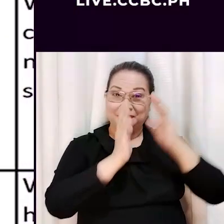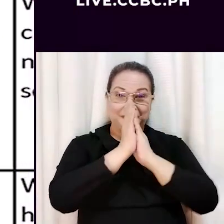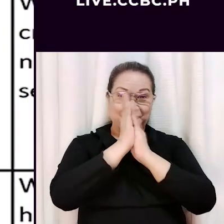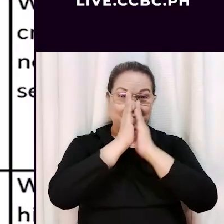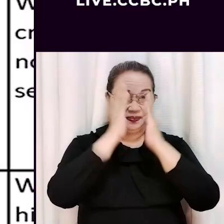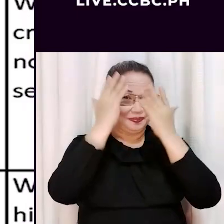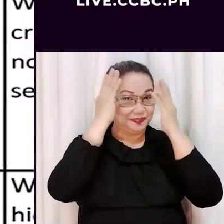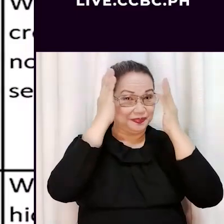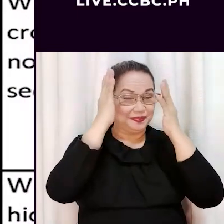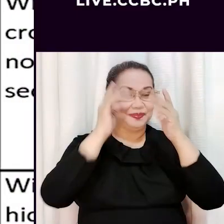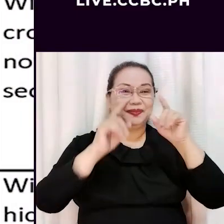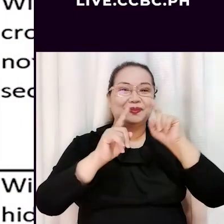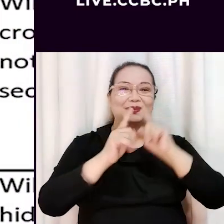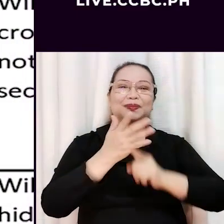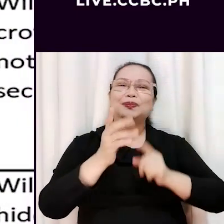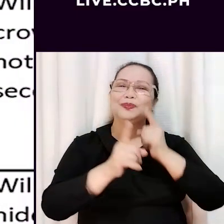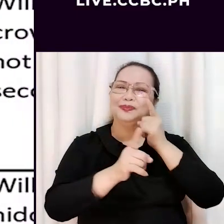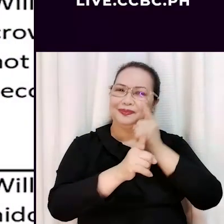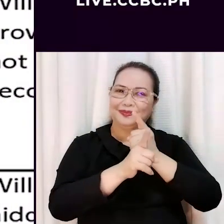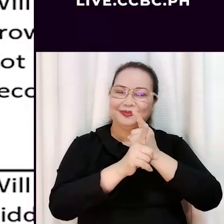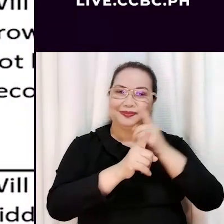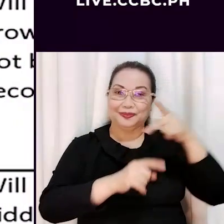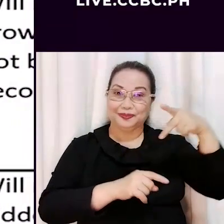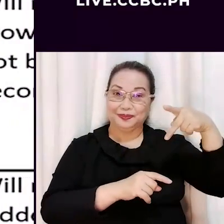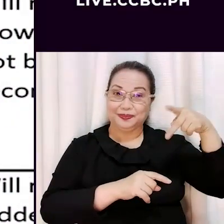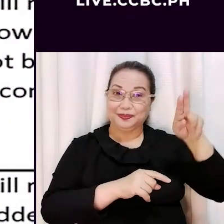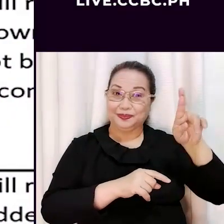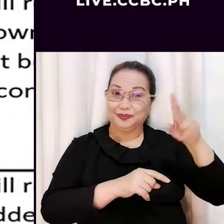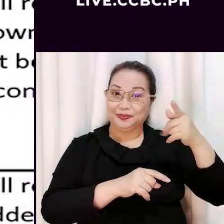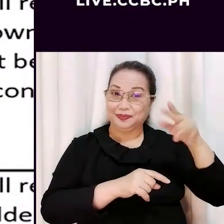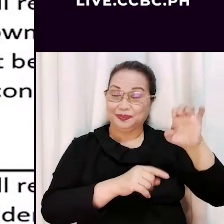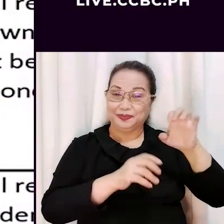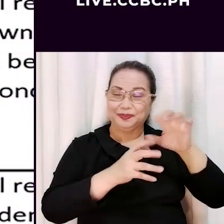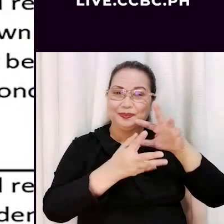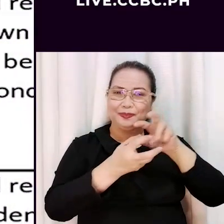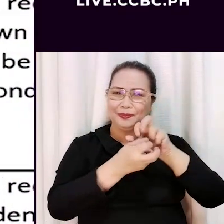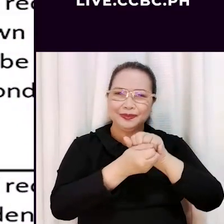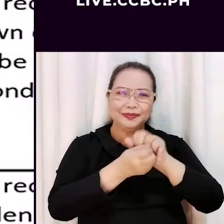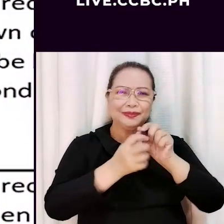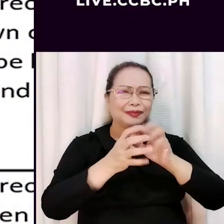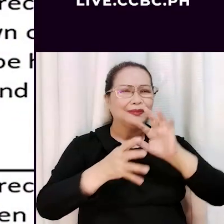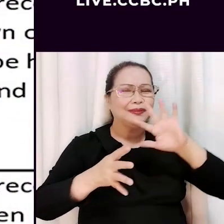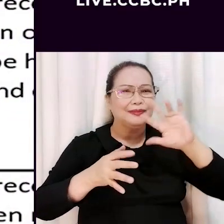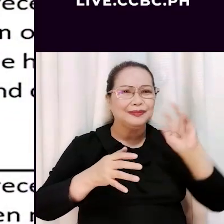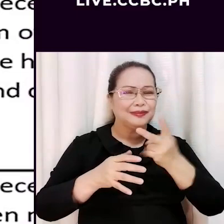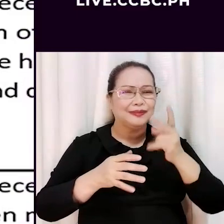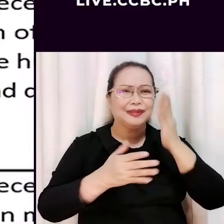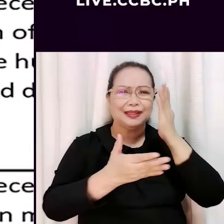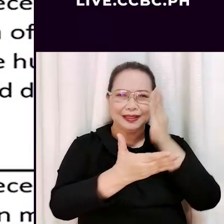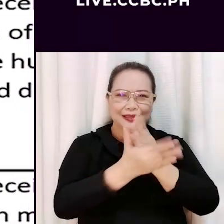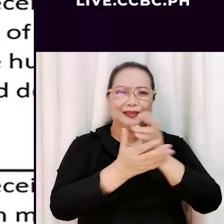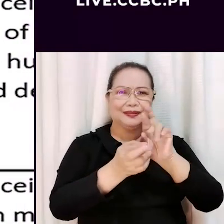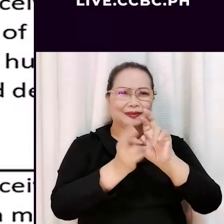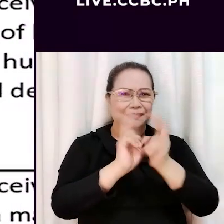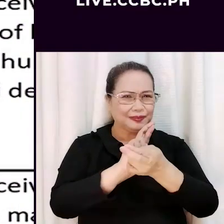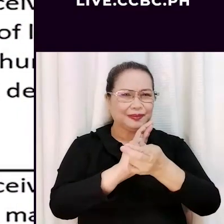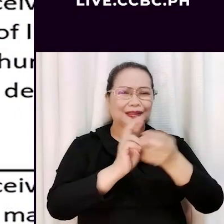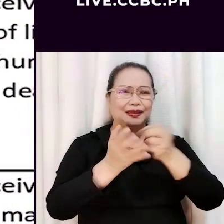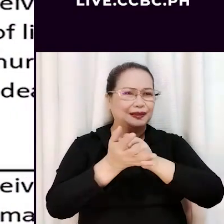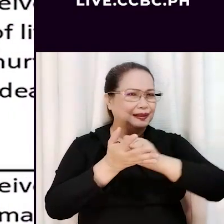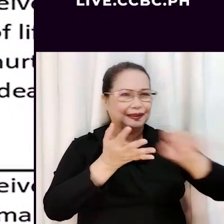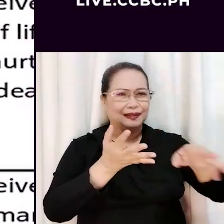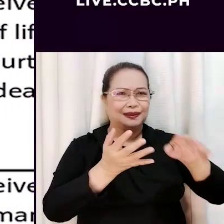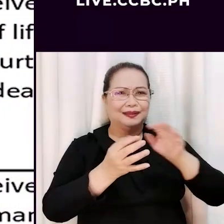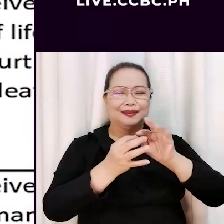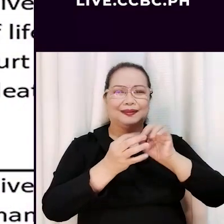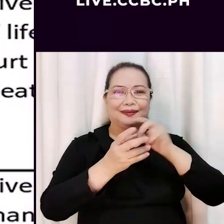right? Then purge, what they need to repent from, stop doing, and get rid of.